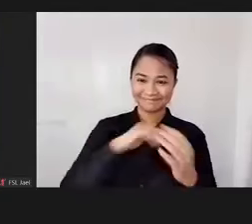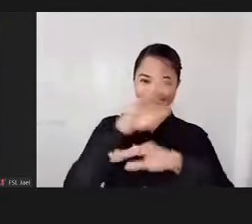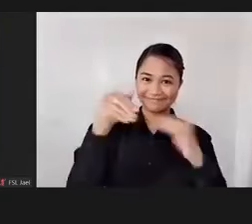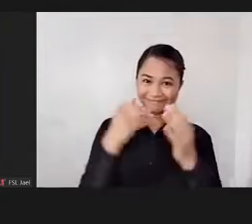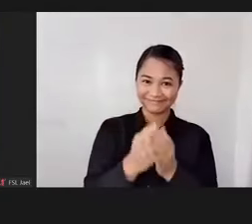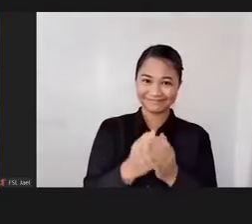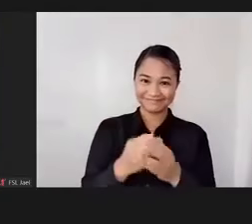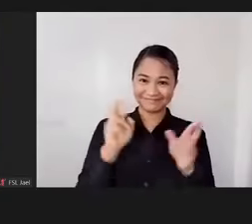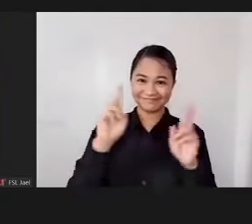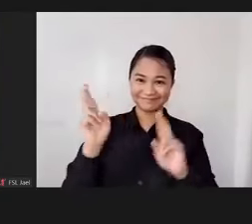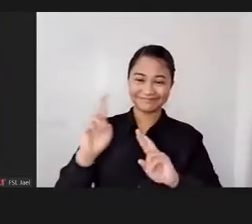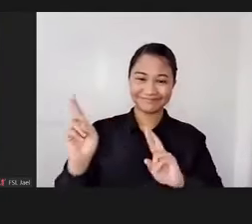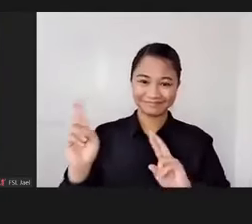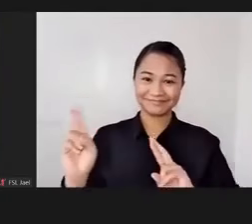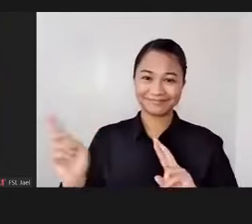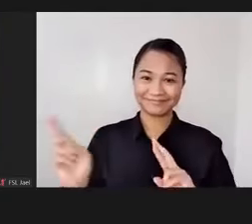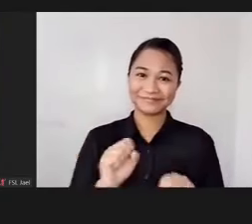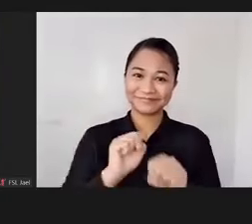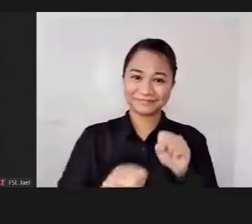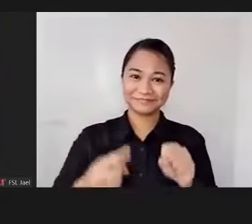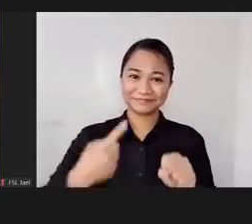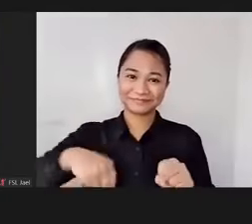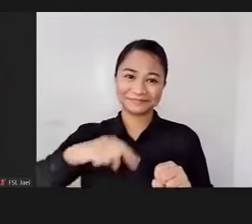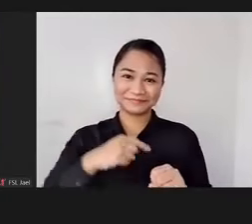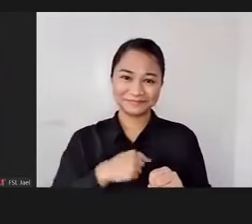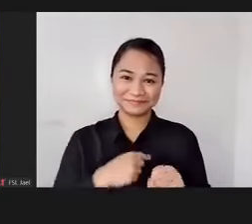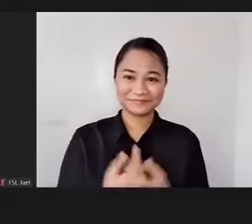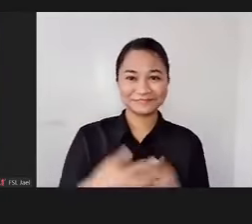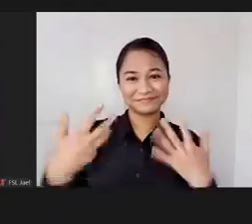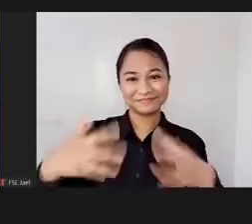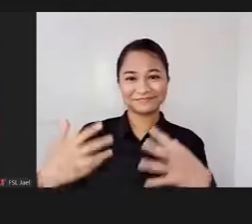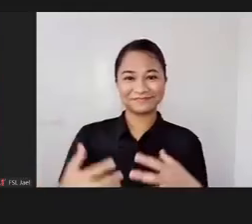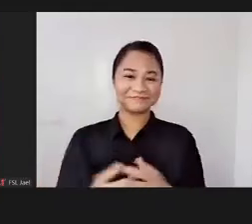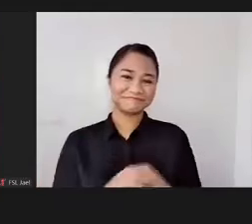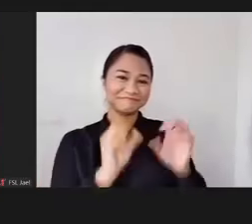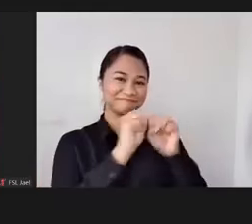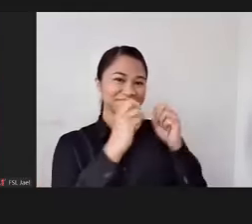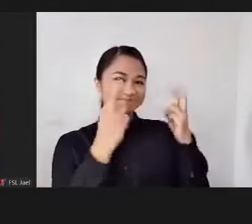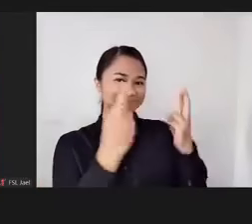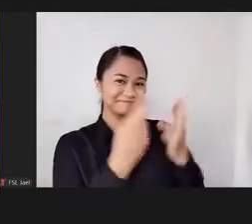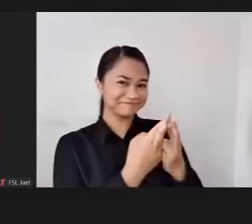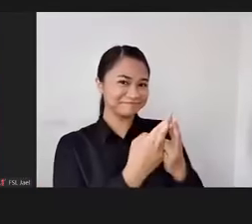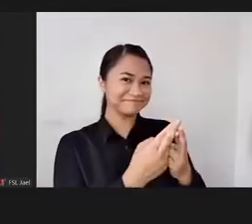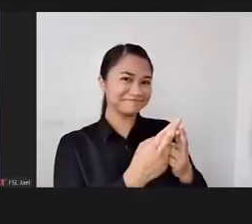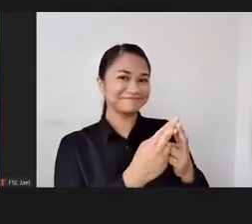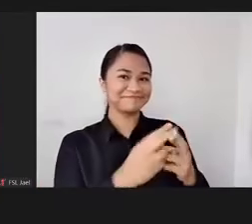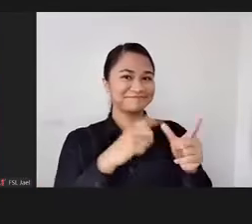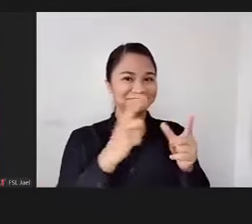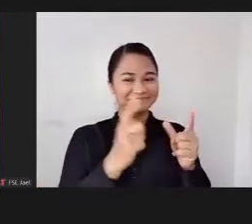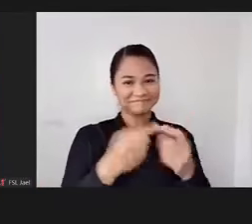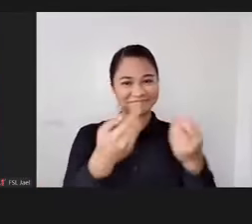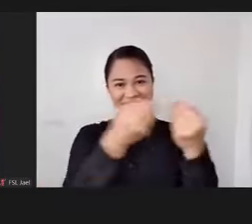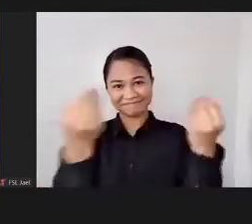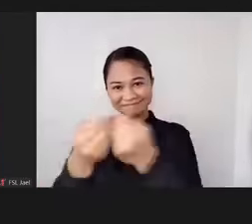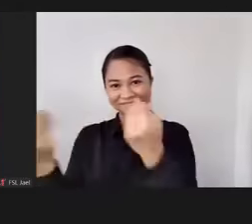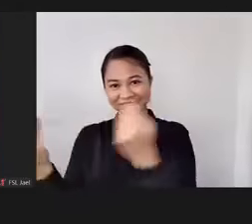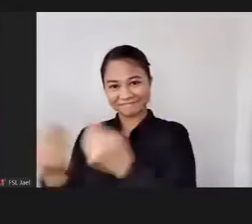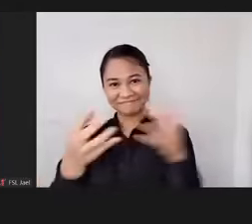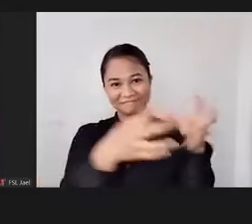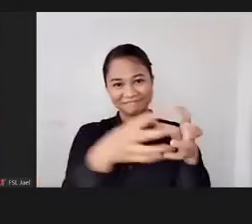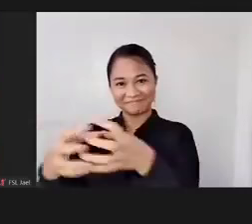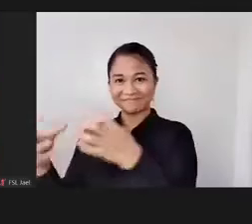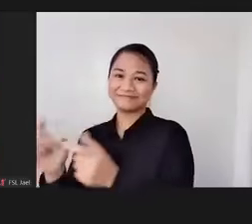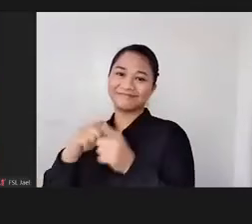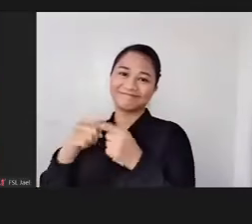now back to the webinar. So I hope you enjoyed this intermission. That was such a nice,